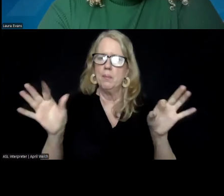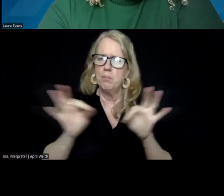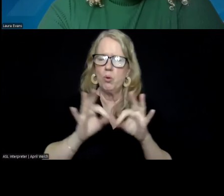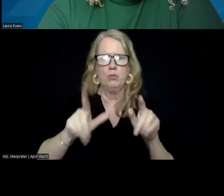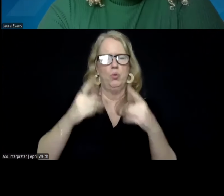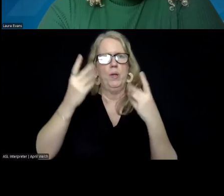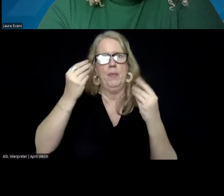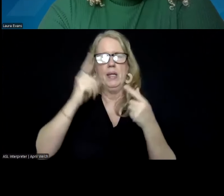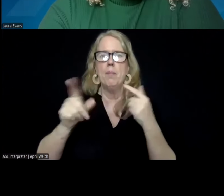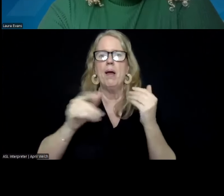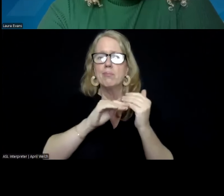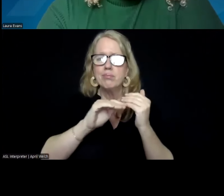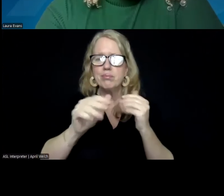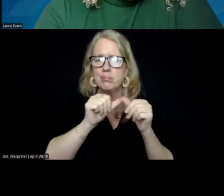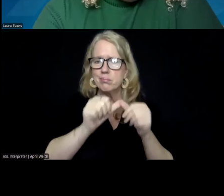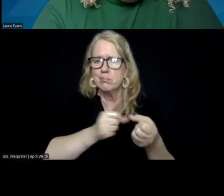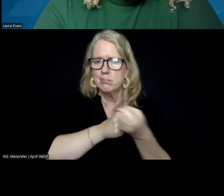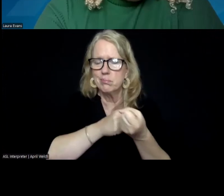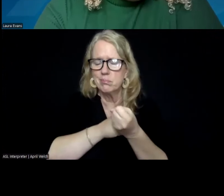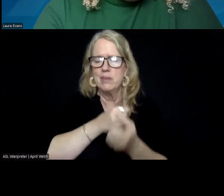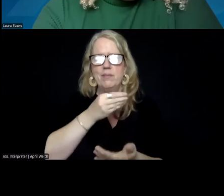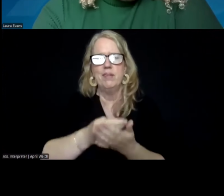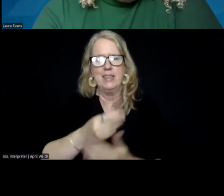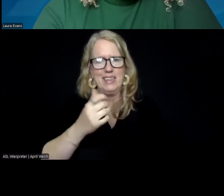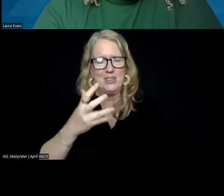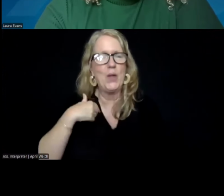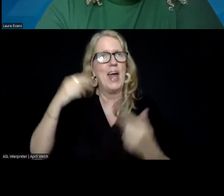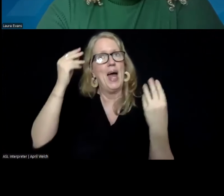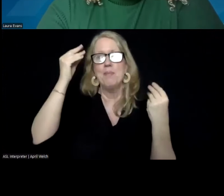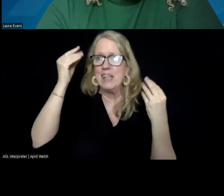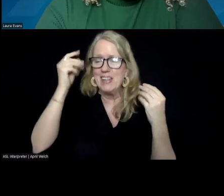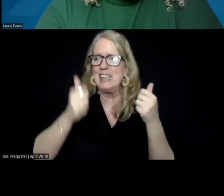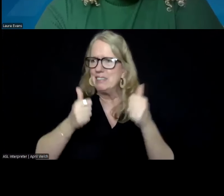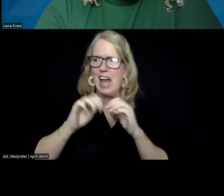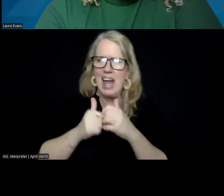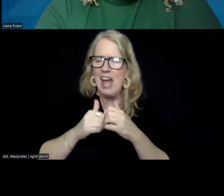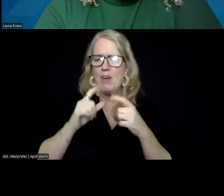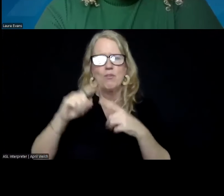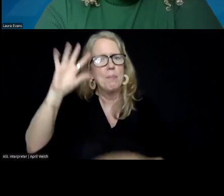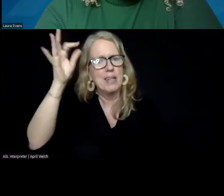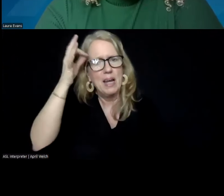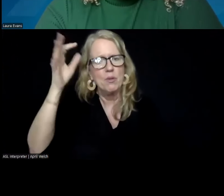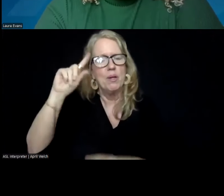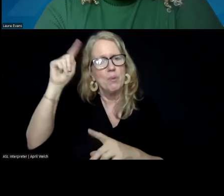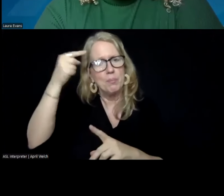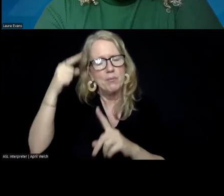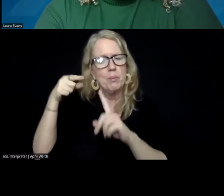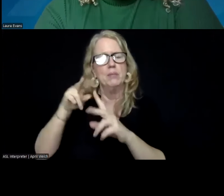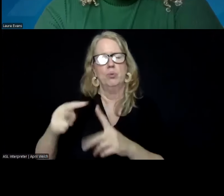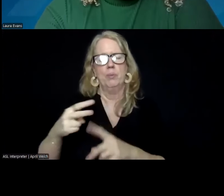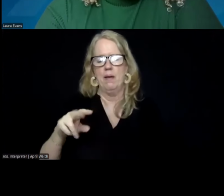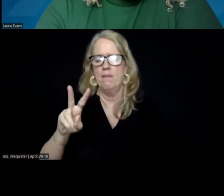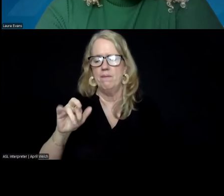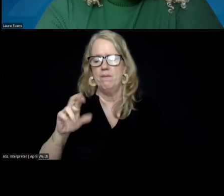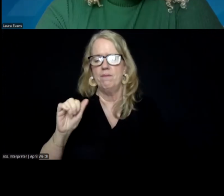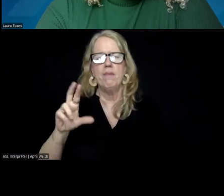about sustainable funding. So that's something that I'm often thinking about in the government affairs side of things at Vibrant, but also